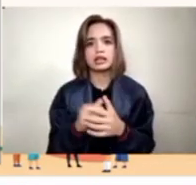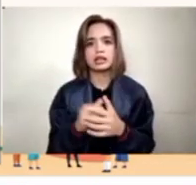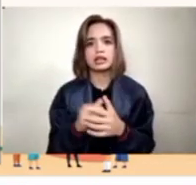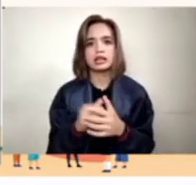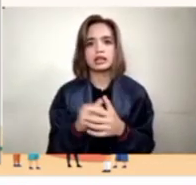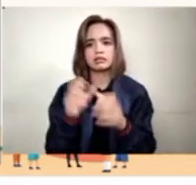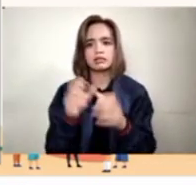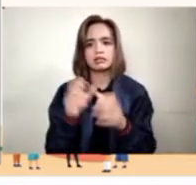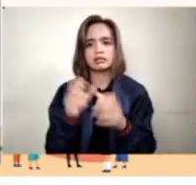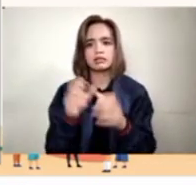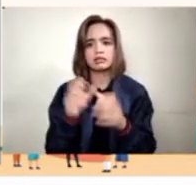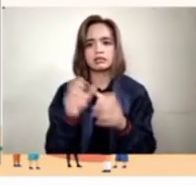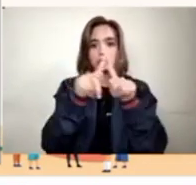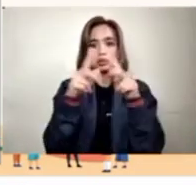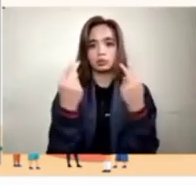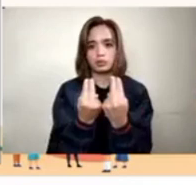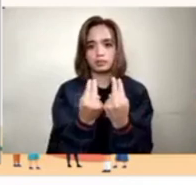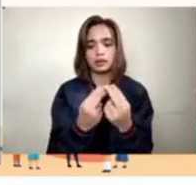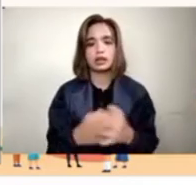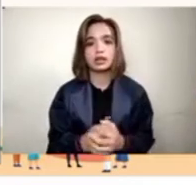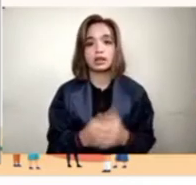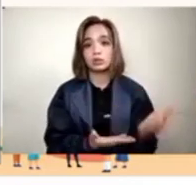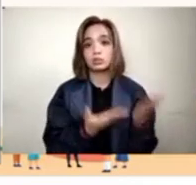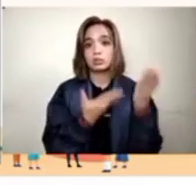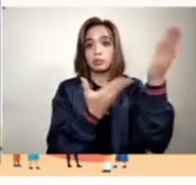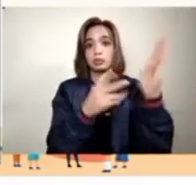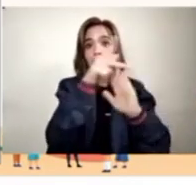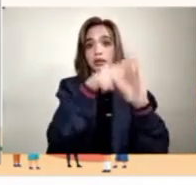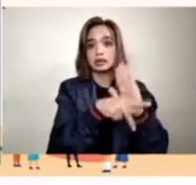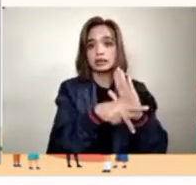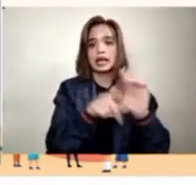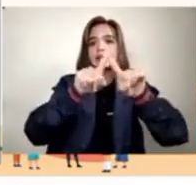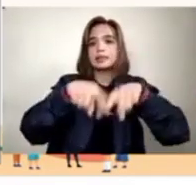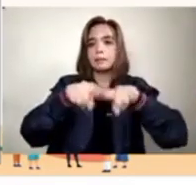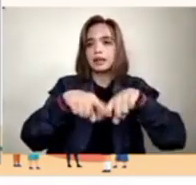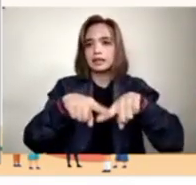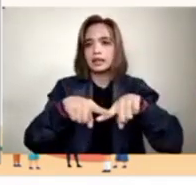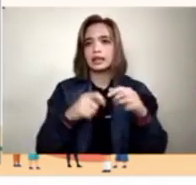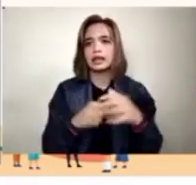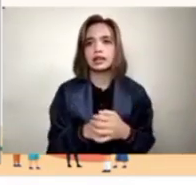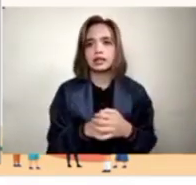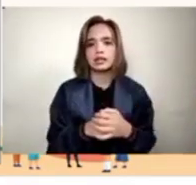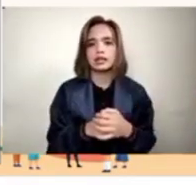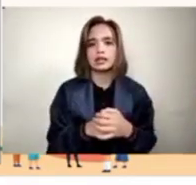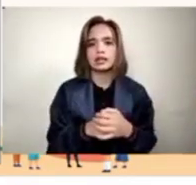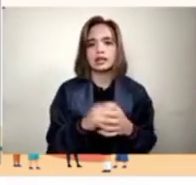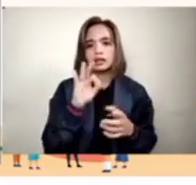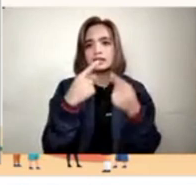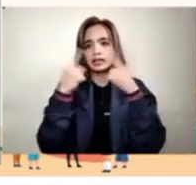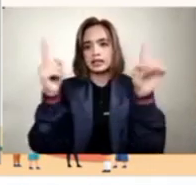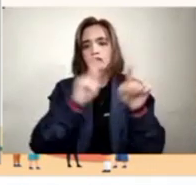competencies worthy of promotion. The proposed reclass policy will be based on the achievement